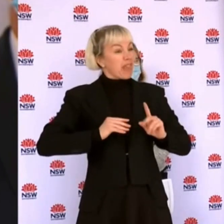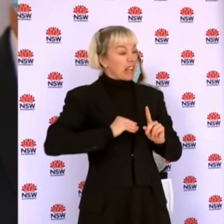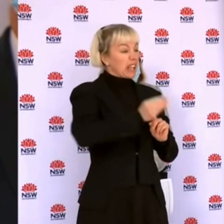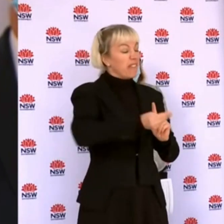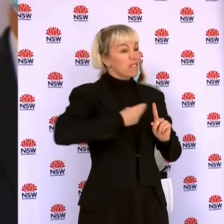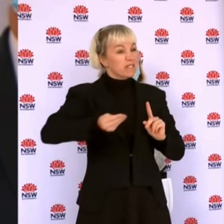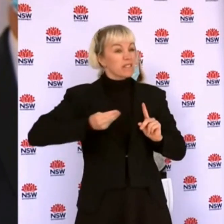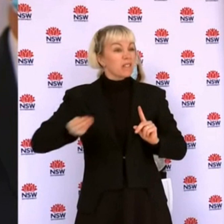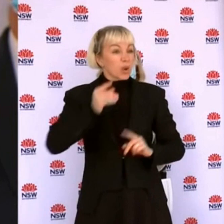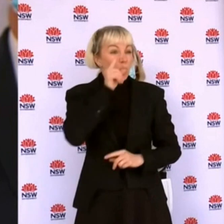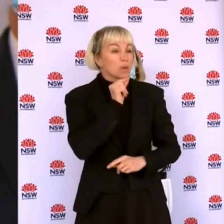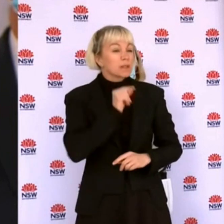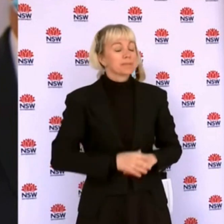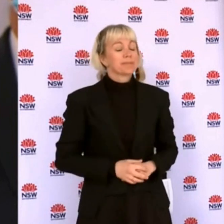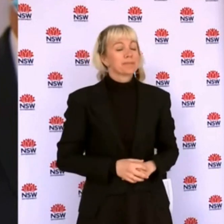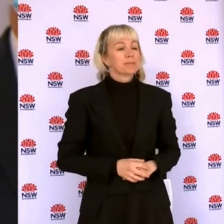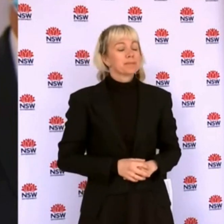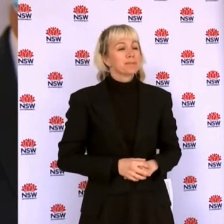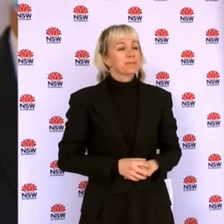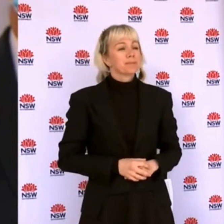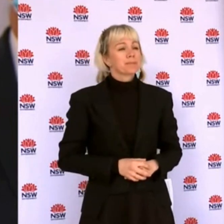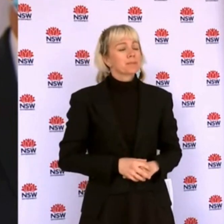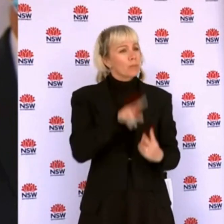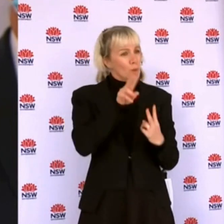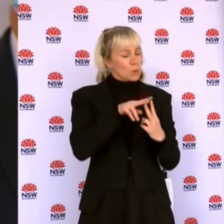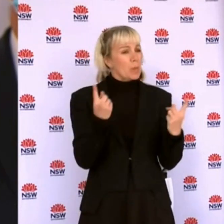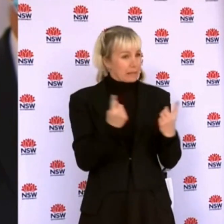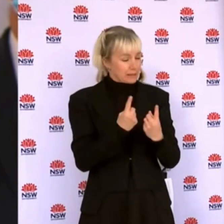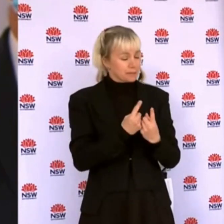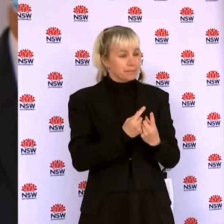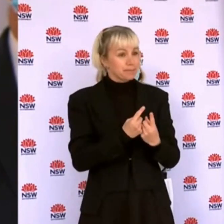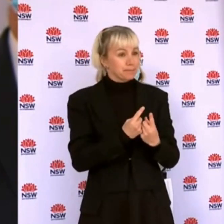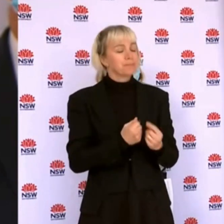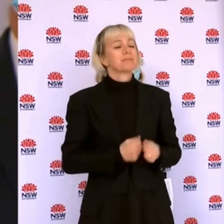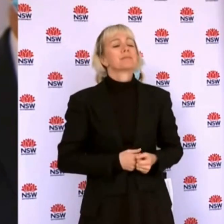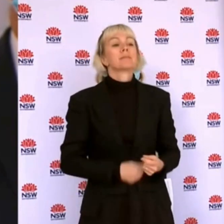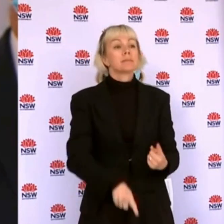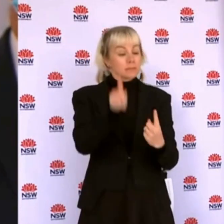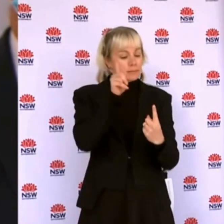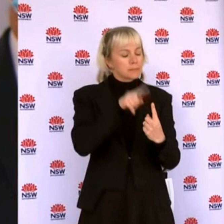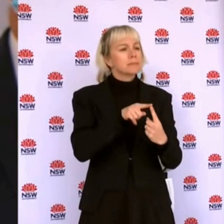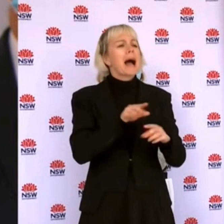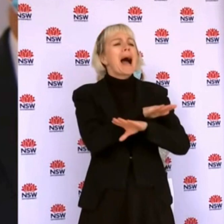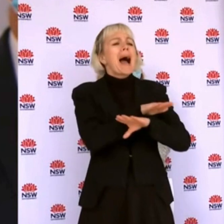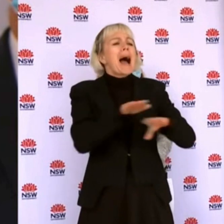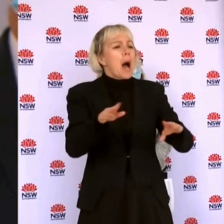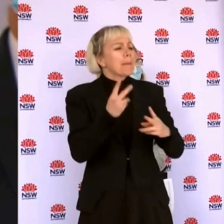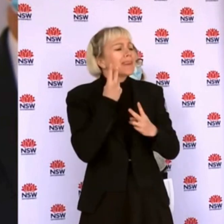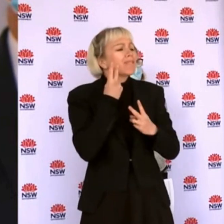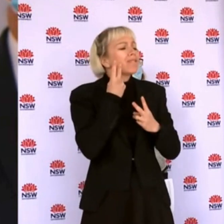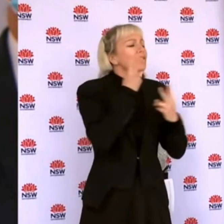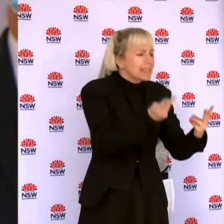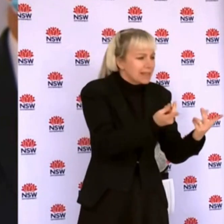across today is, firstly, please stop visiting people indoors outside your family,